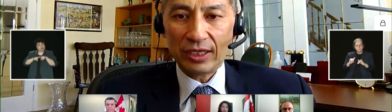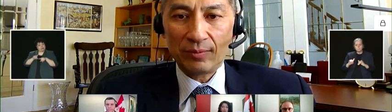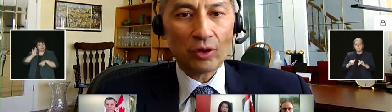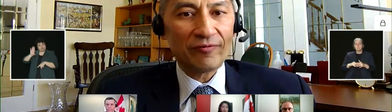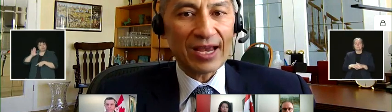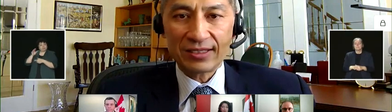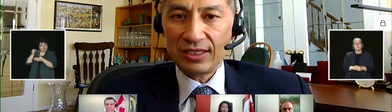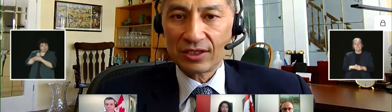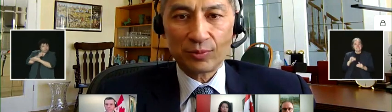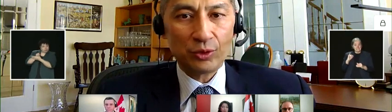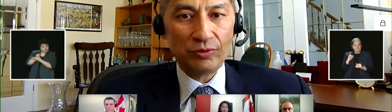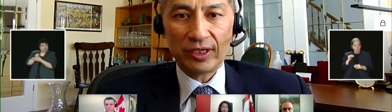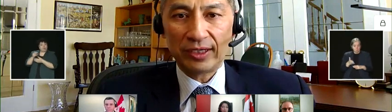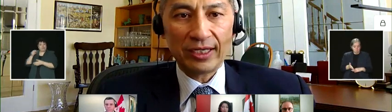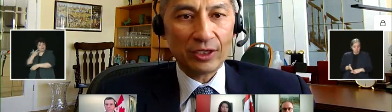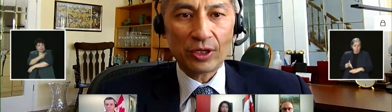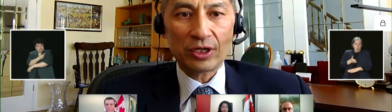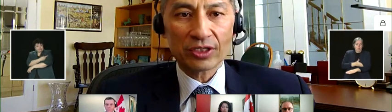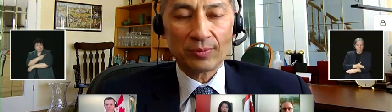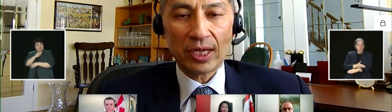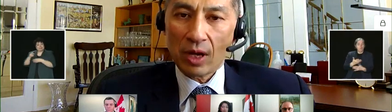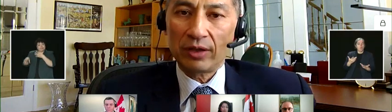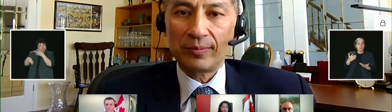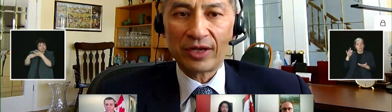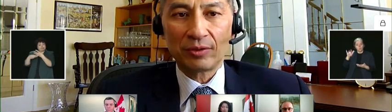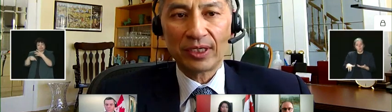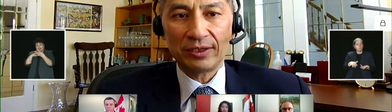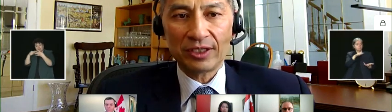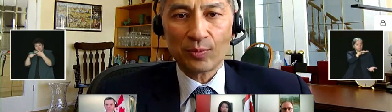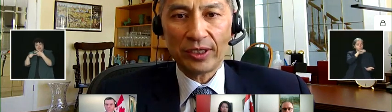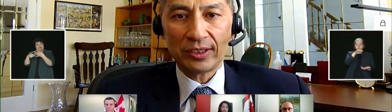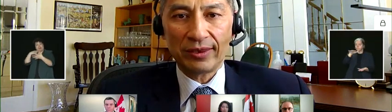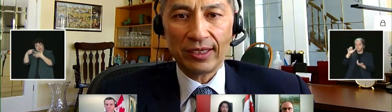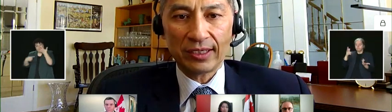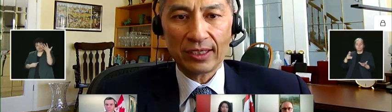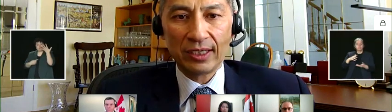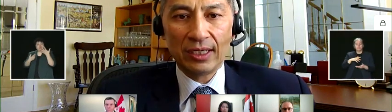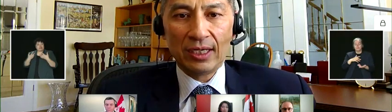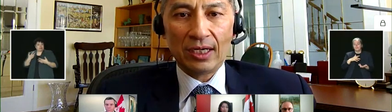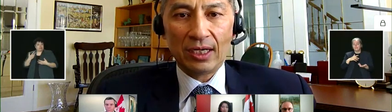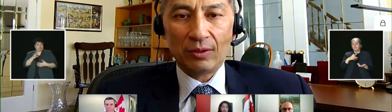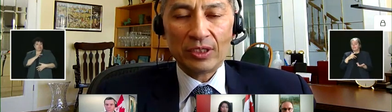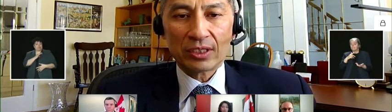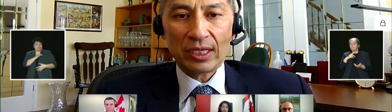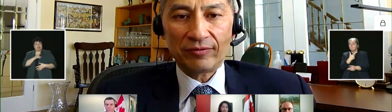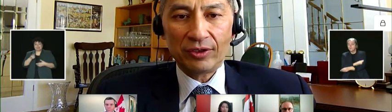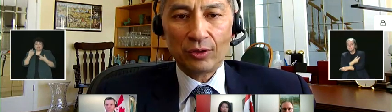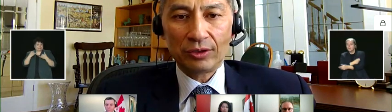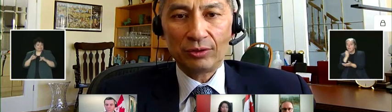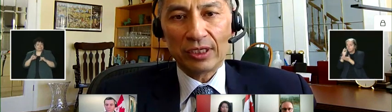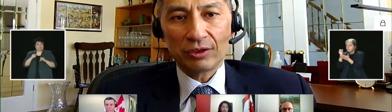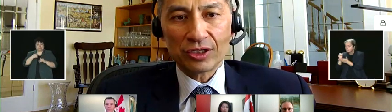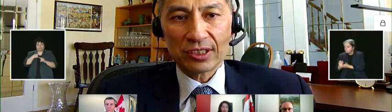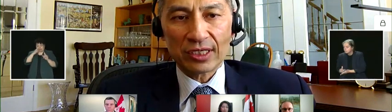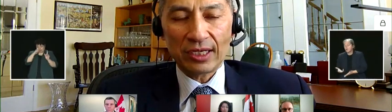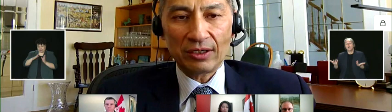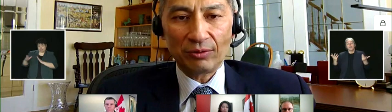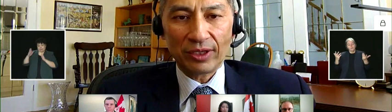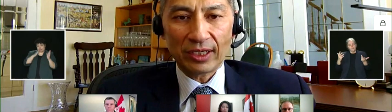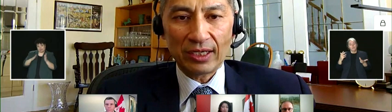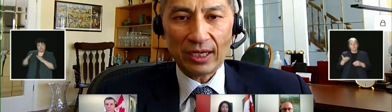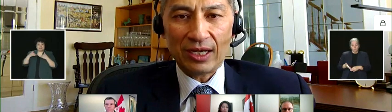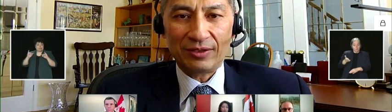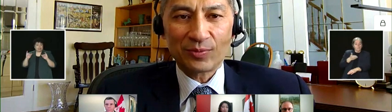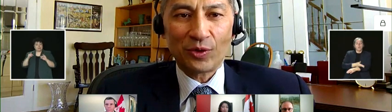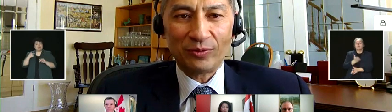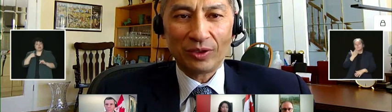on, getting more vaccines approved, getting greater supply, all the better. But at this point, I think we still have to do our due diligence. And I